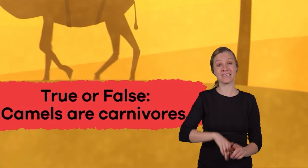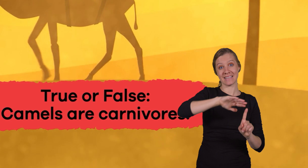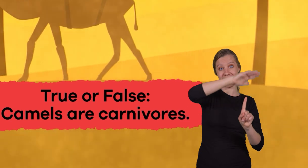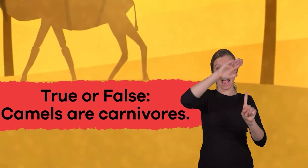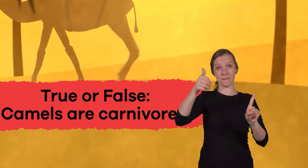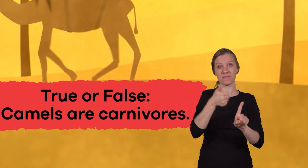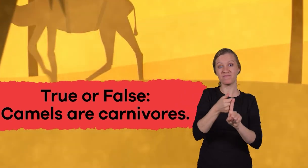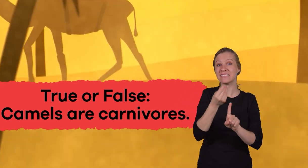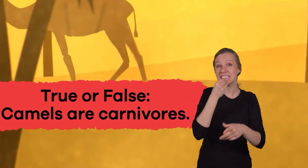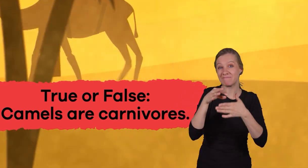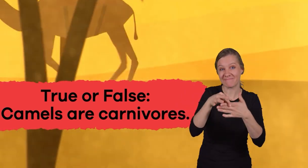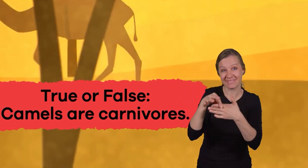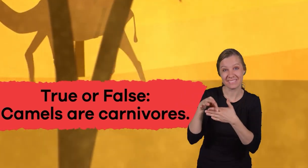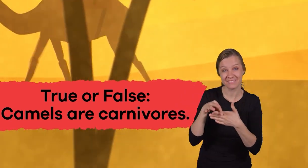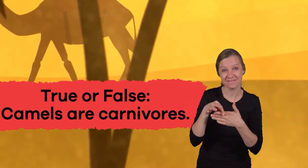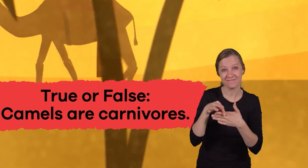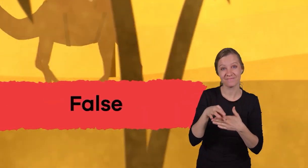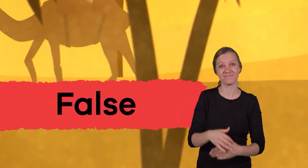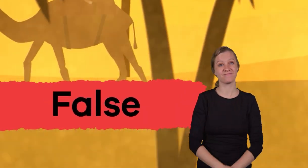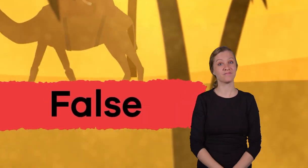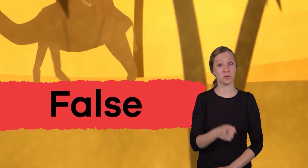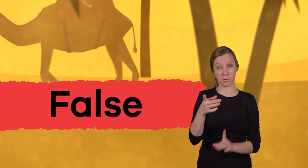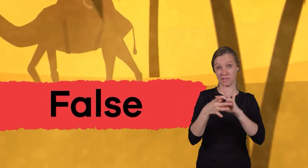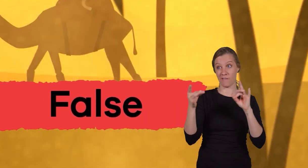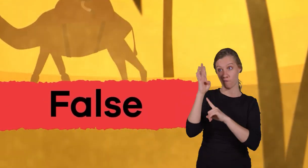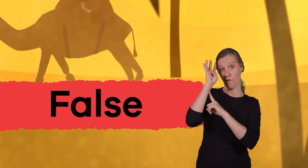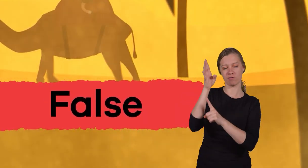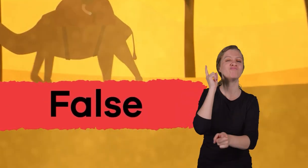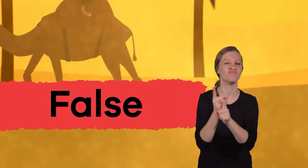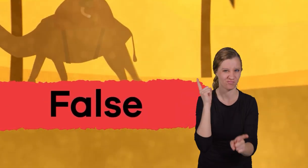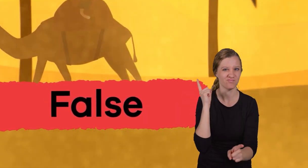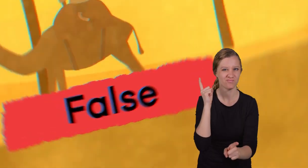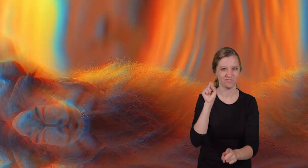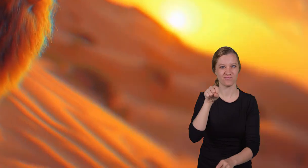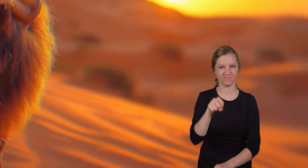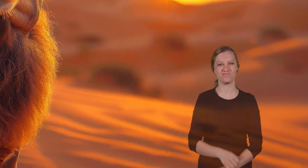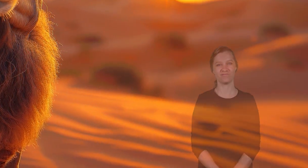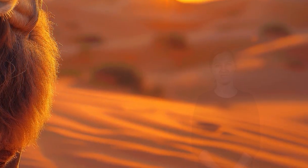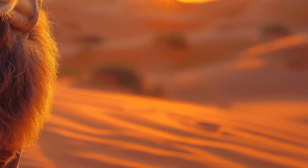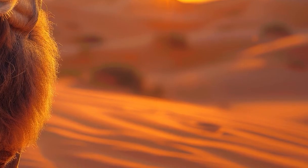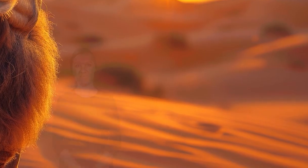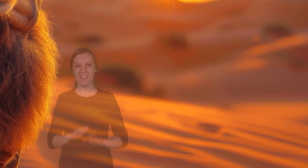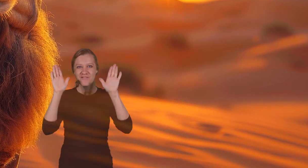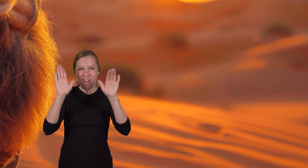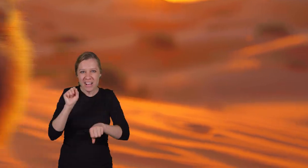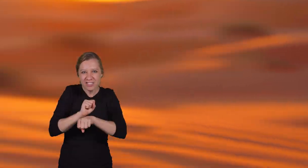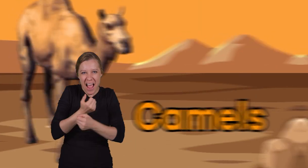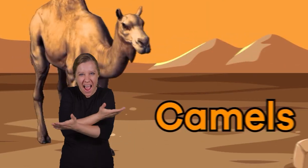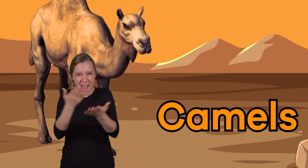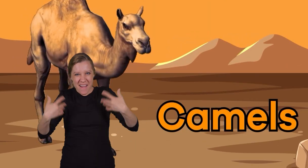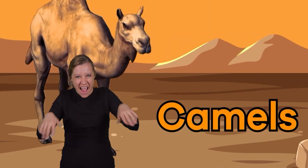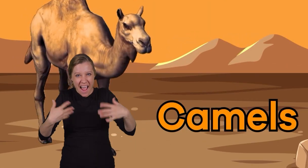are carnivores. If you said false, you're correct! Great job, everybody!